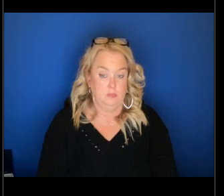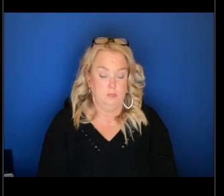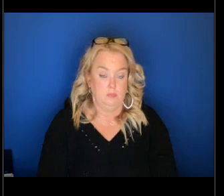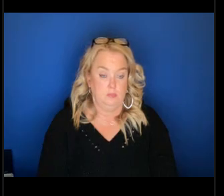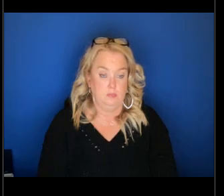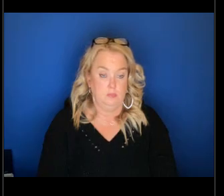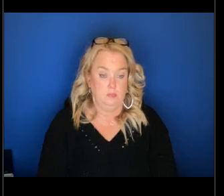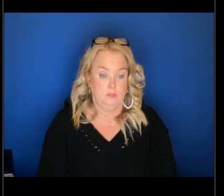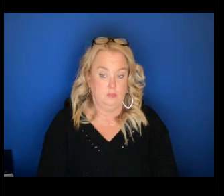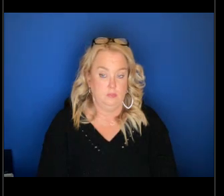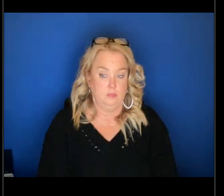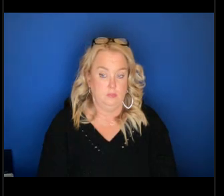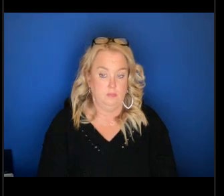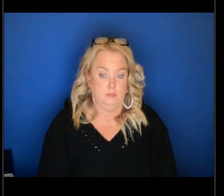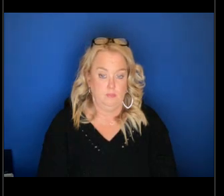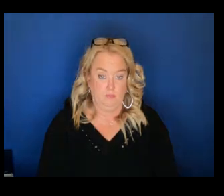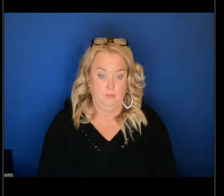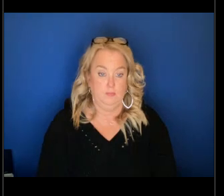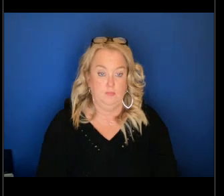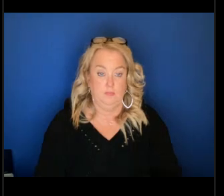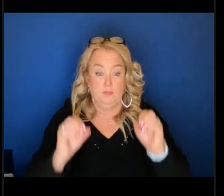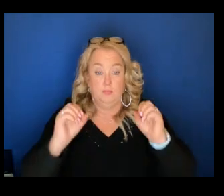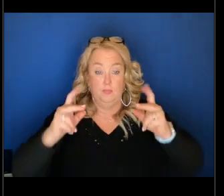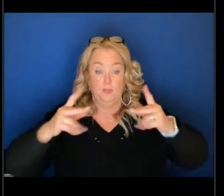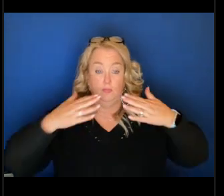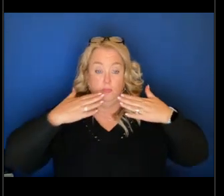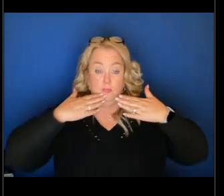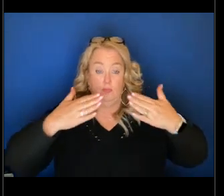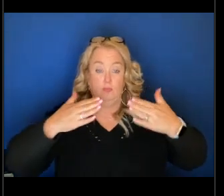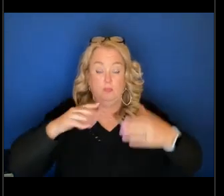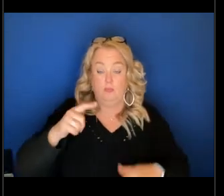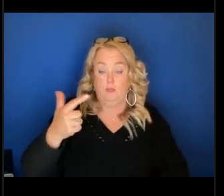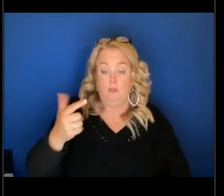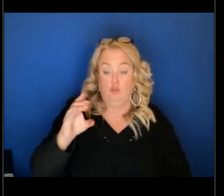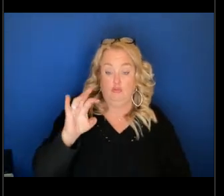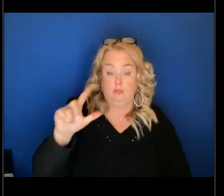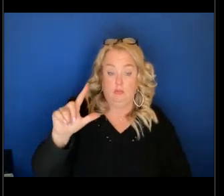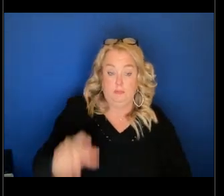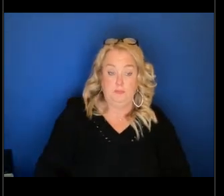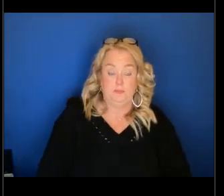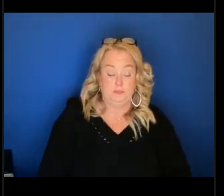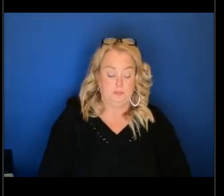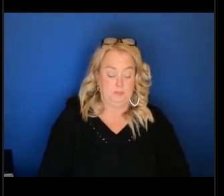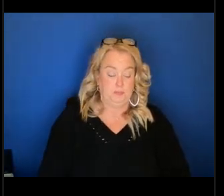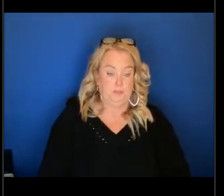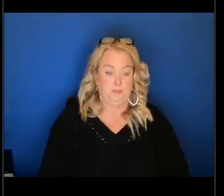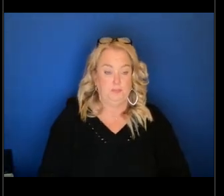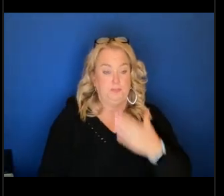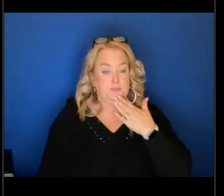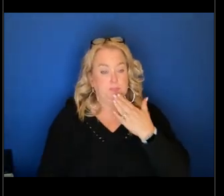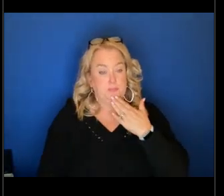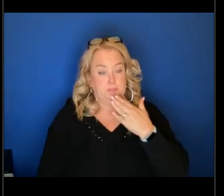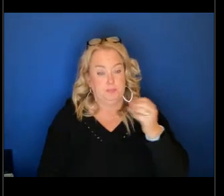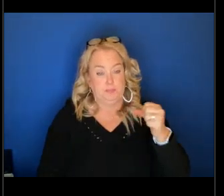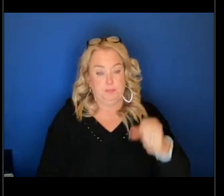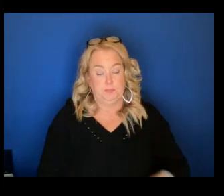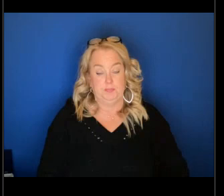All right, go ahead and close this poll. Thank you so much. And go back to you, Crystal, for the takeaways. Thank you again,